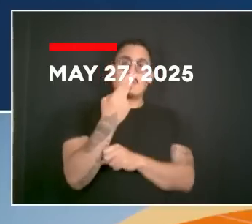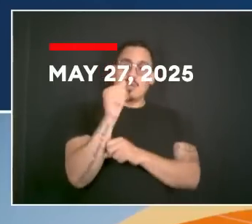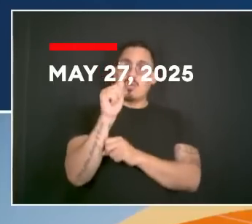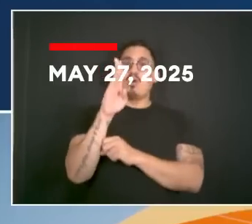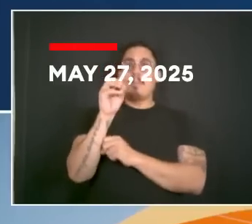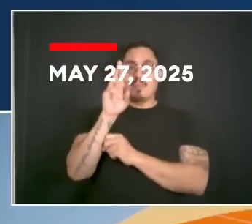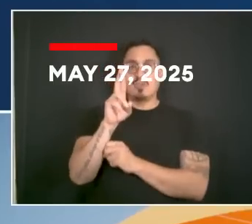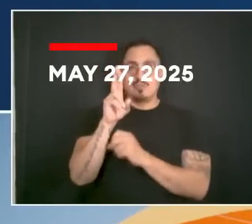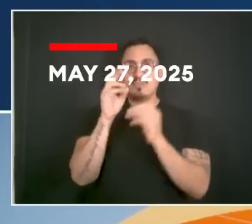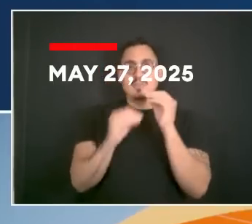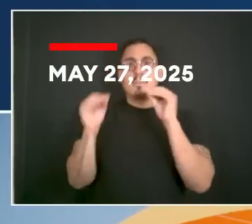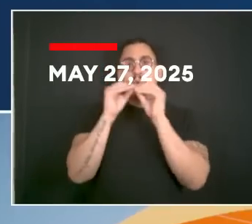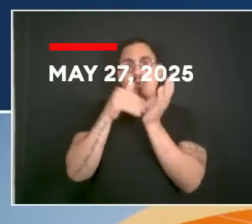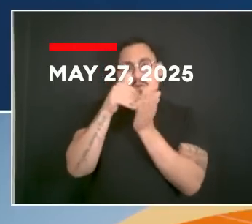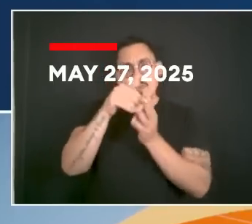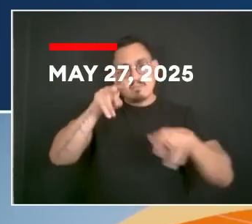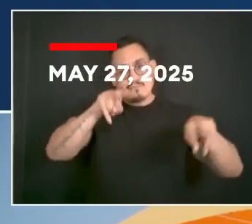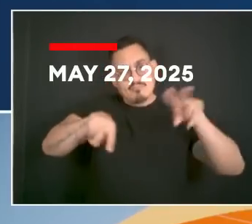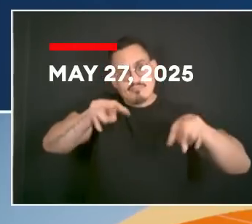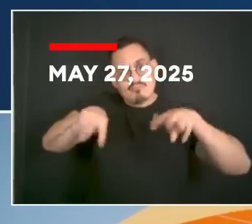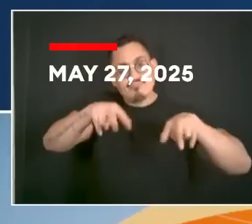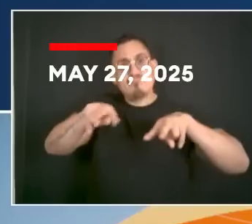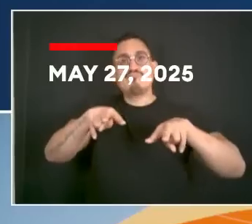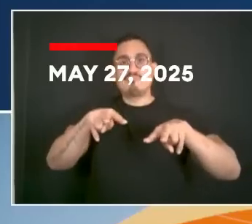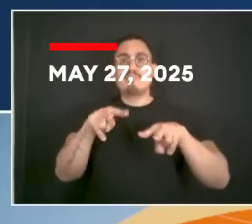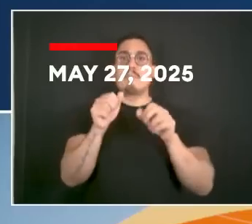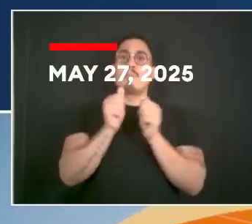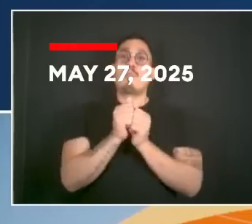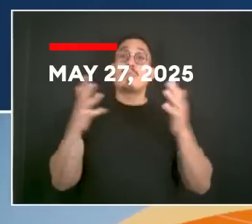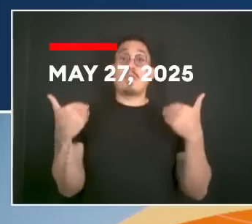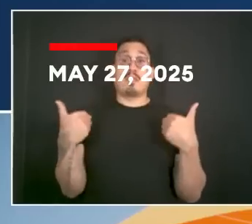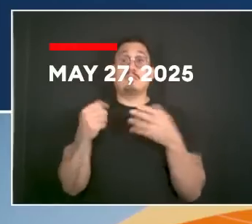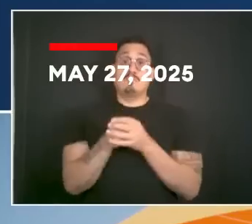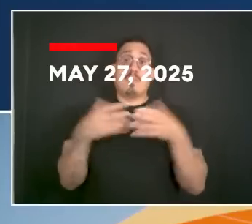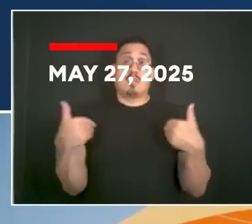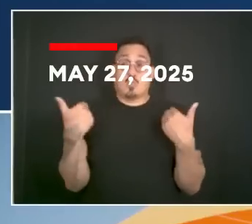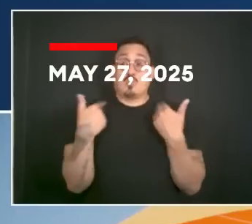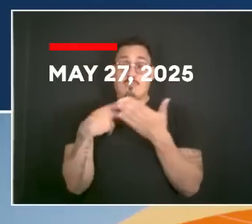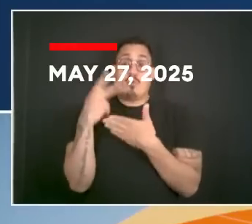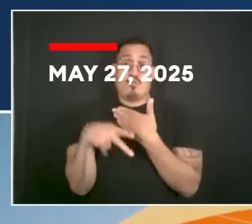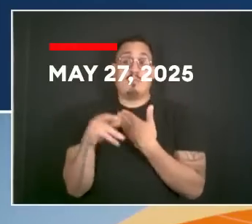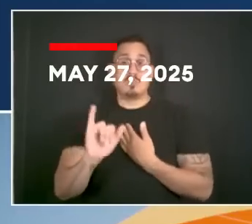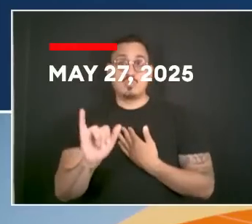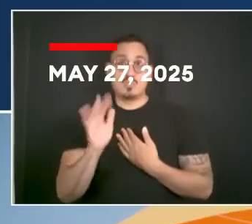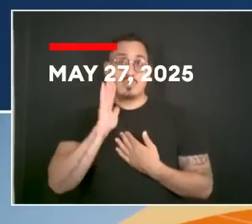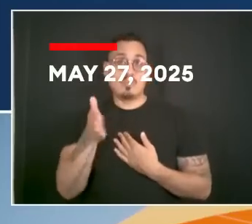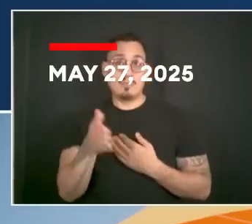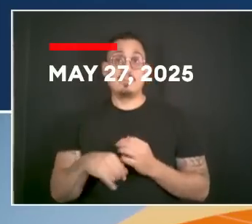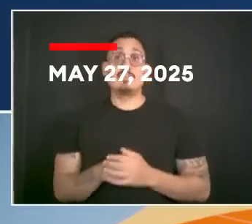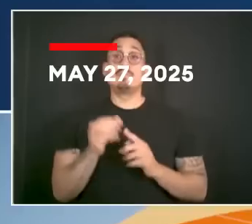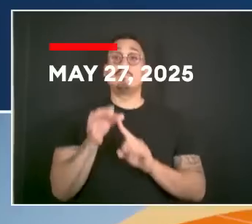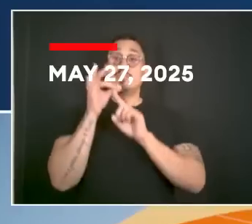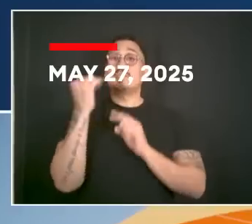patrols. Additionally, we are expanding youth programs during the summer evening, especially through our Saturday Night Lights initiatives and